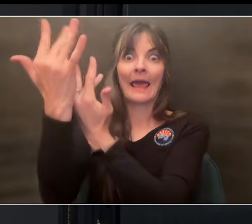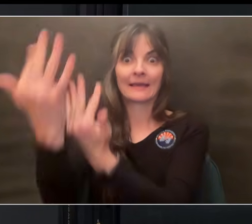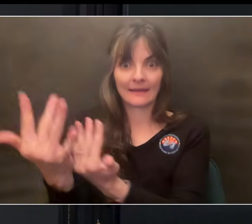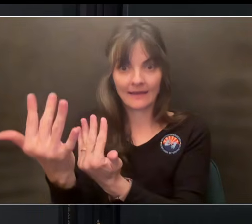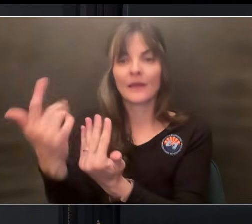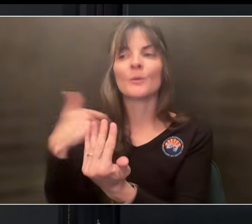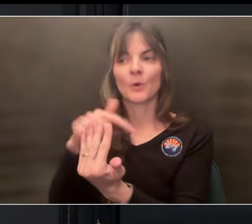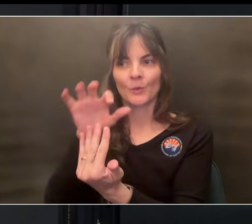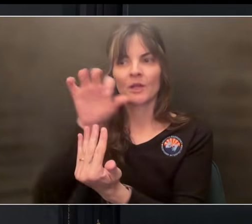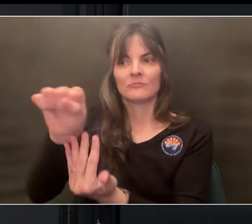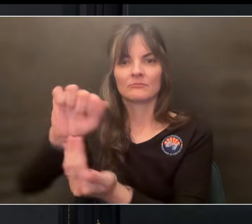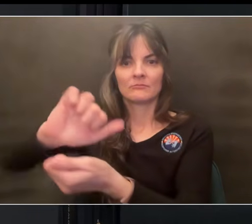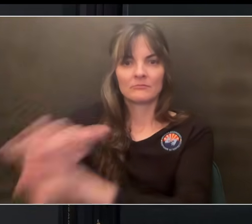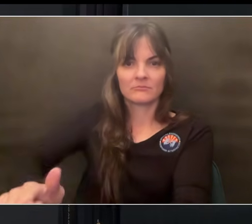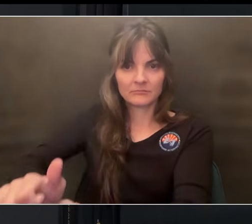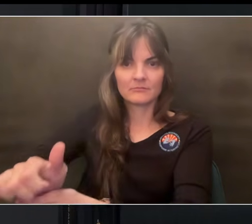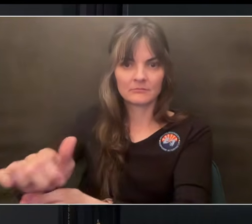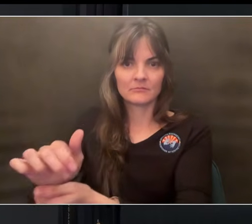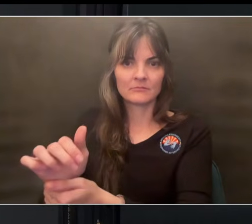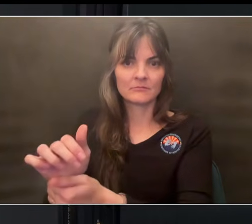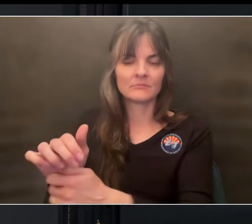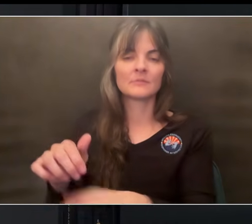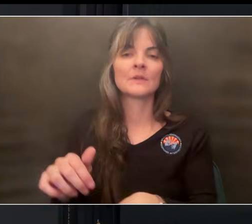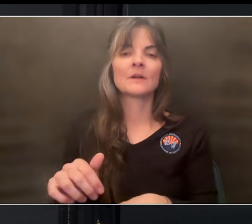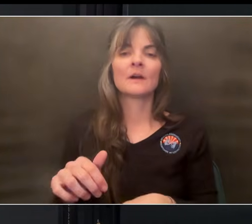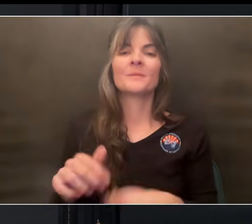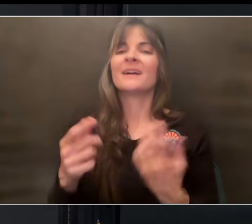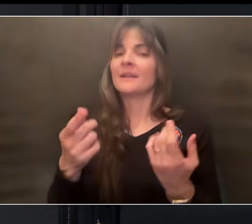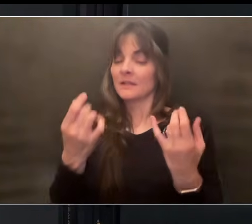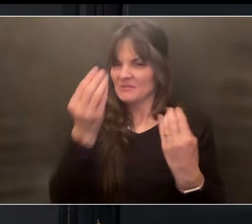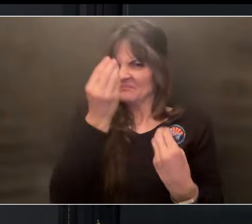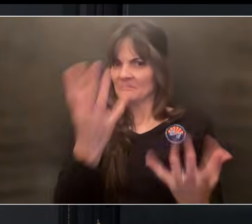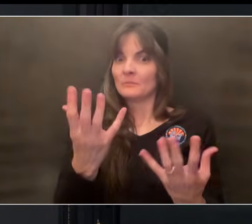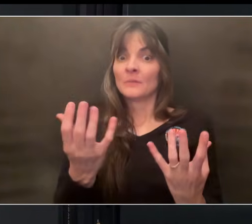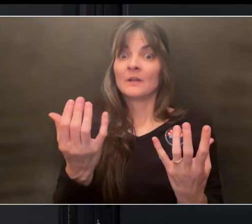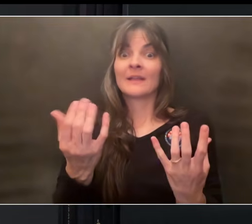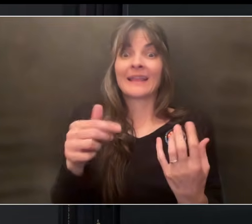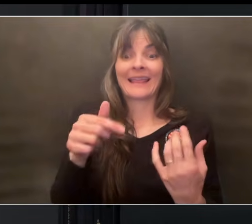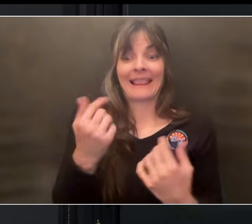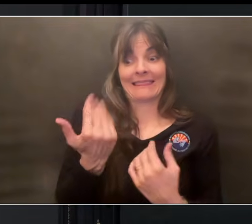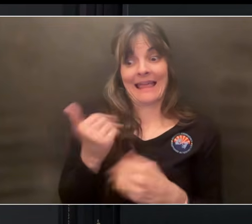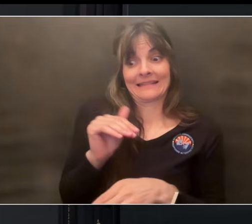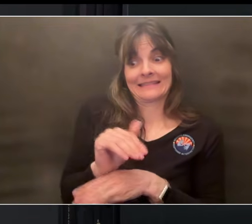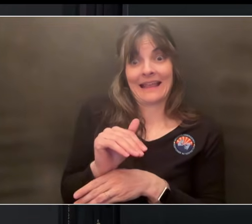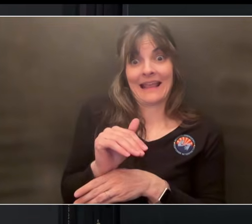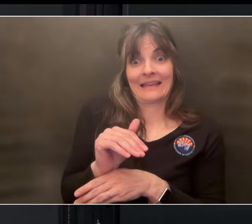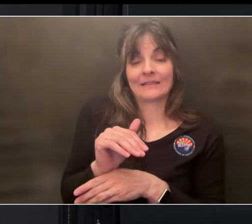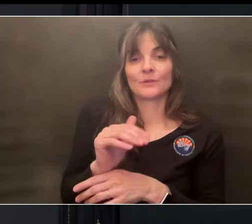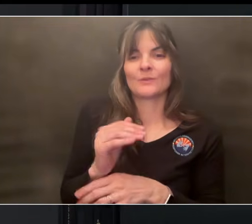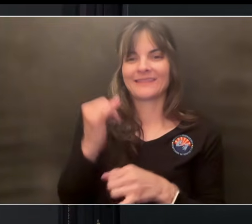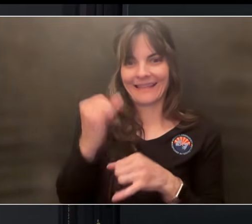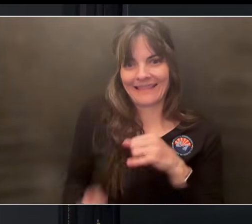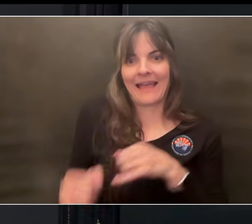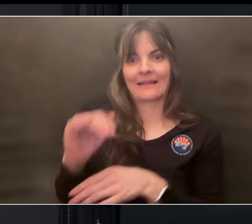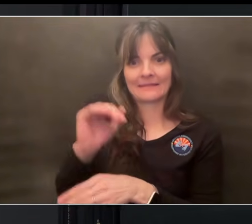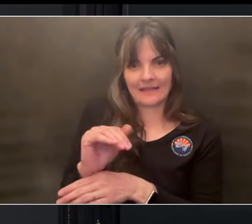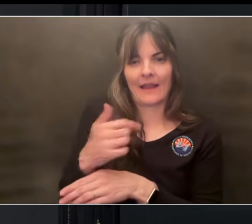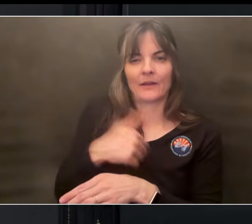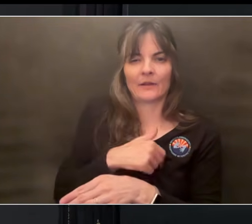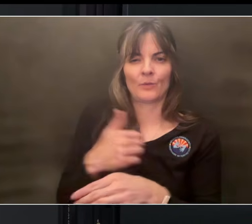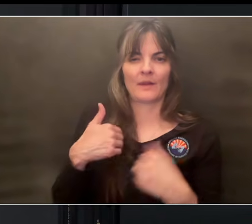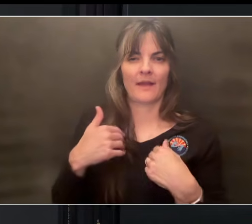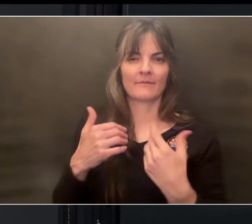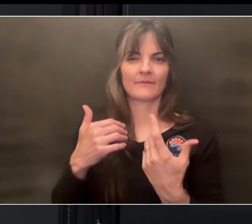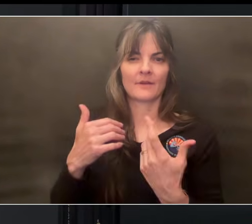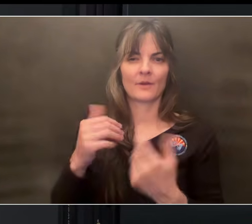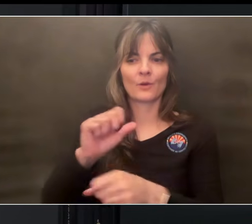that. And also this is the last night division was last night, so you won't be seeing those folks